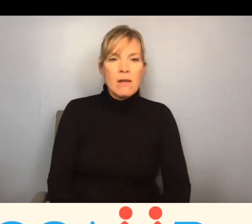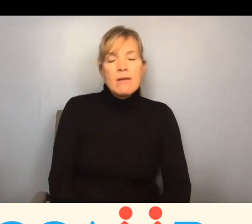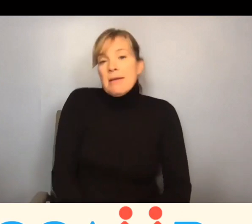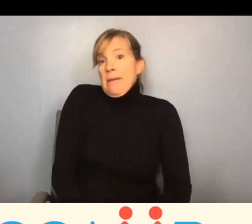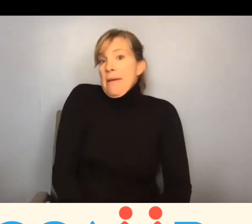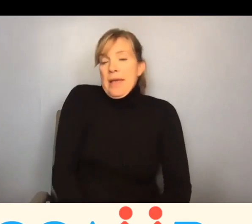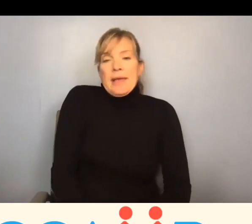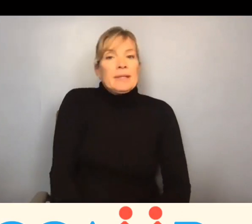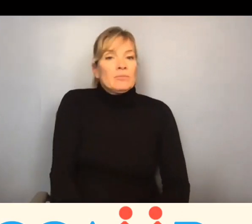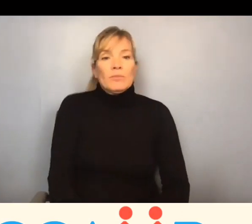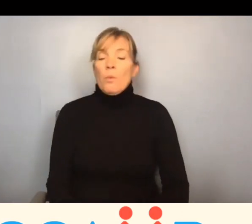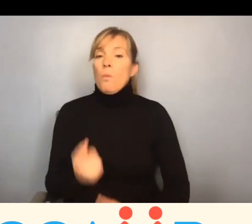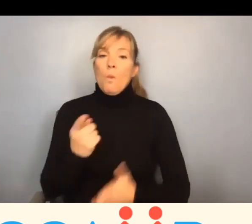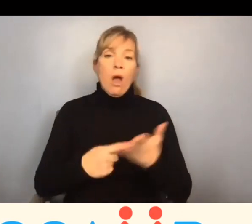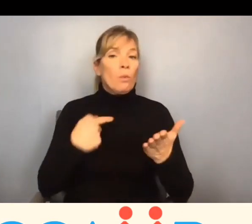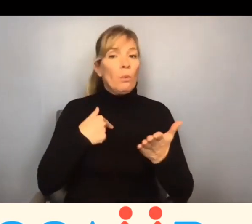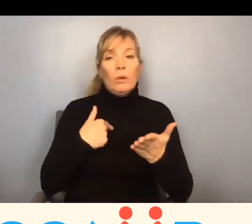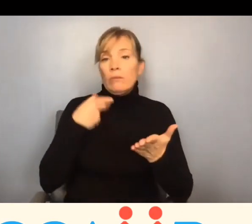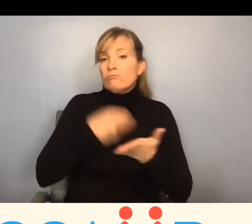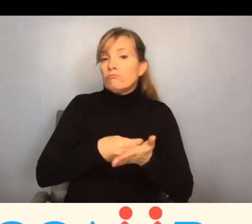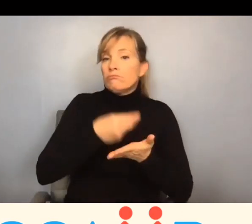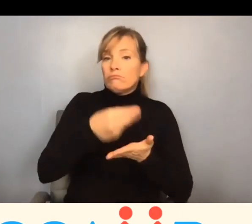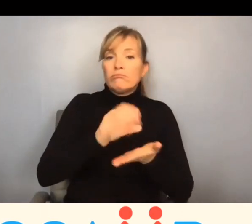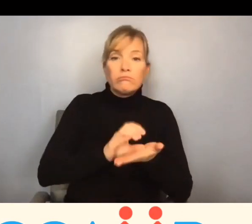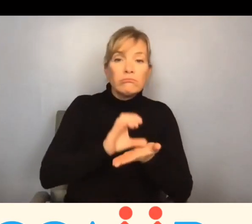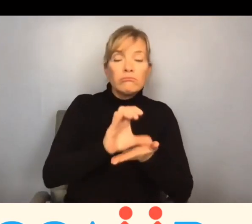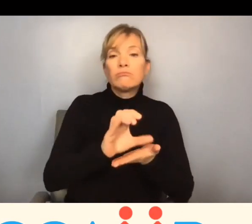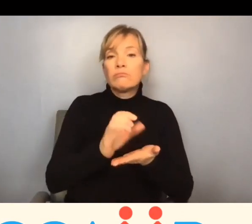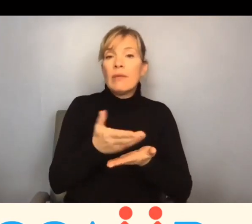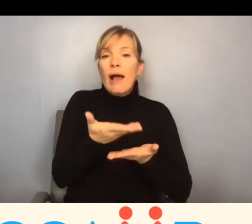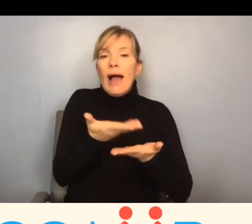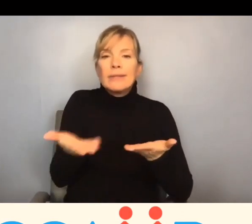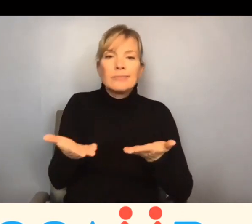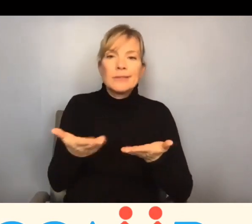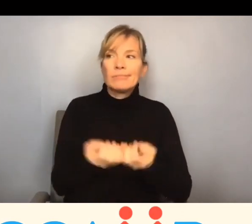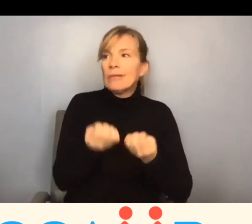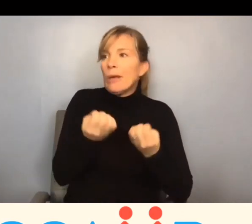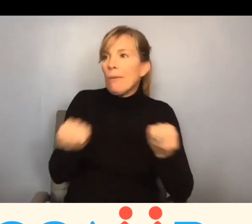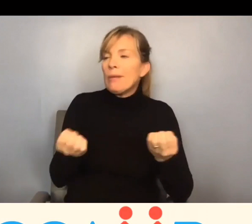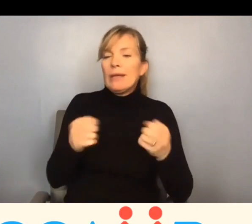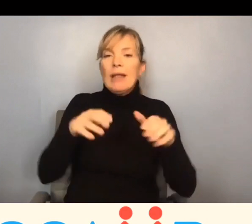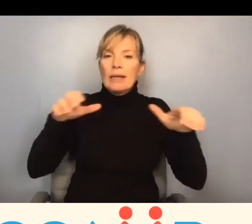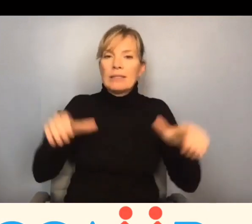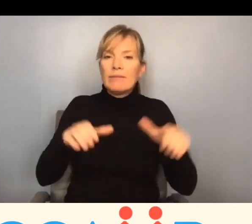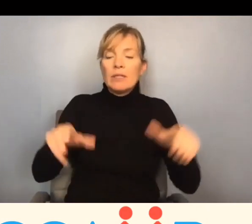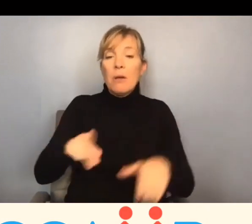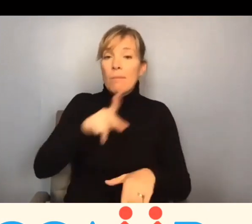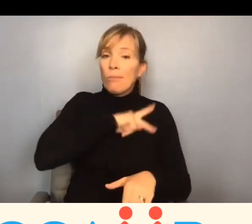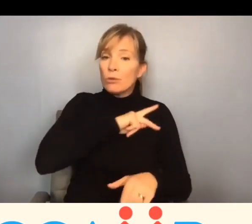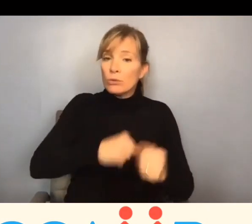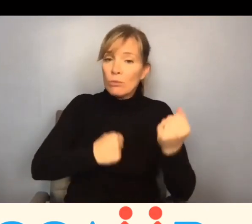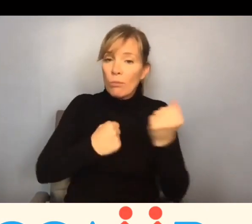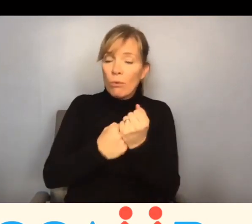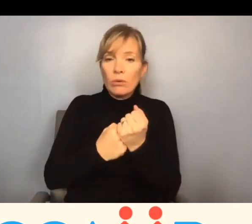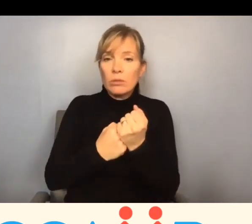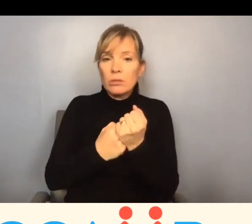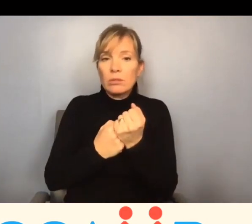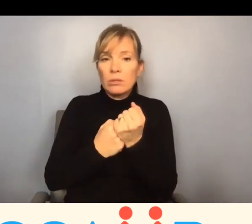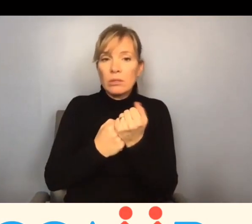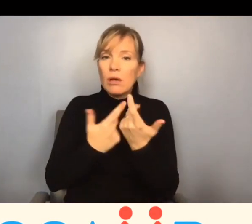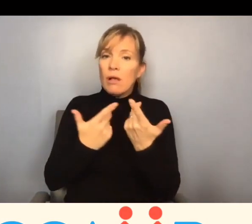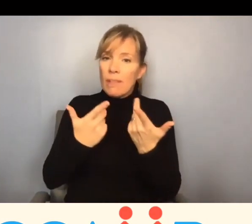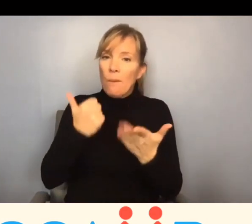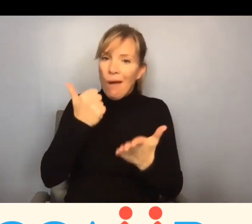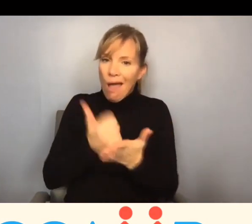that we fund are items, equipment, activities, personal supports that increase